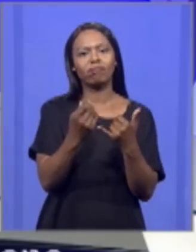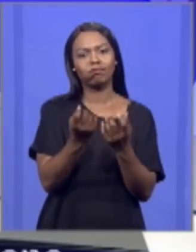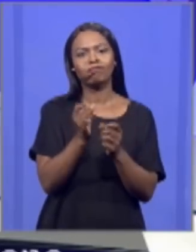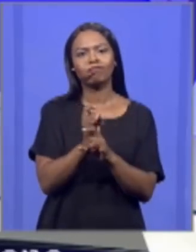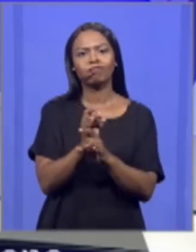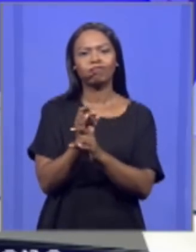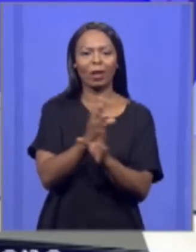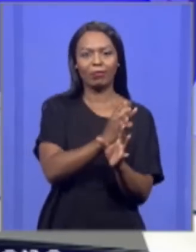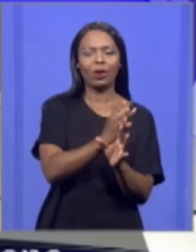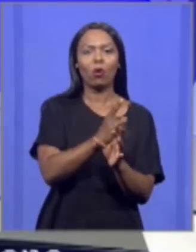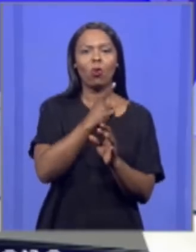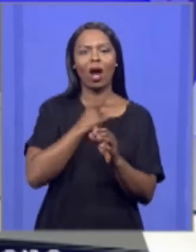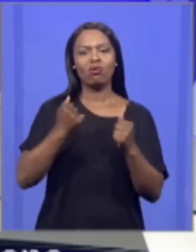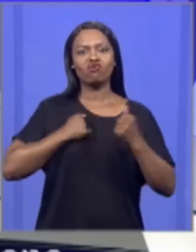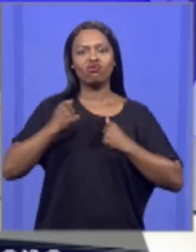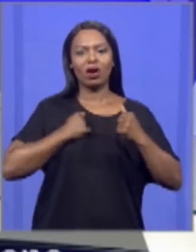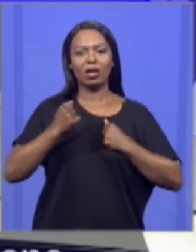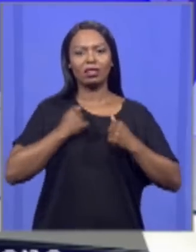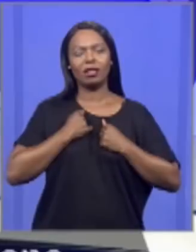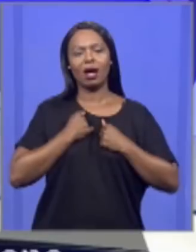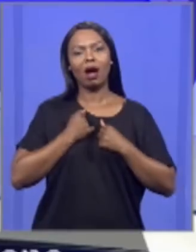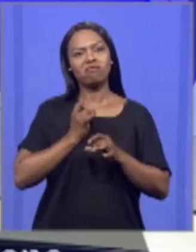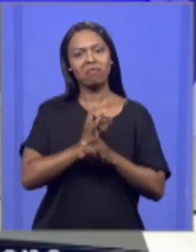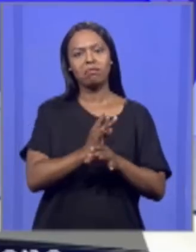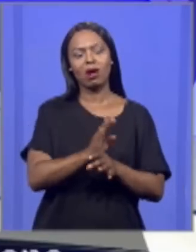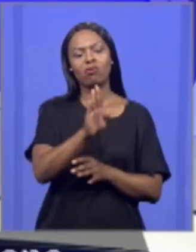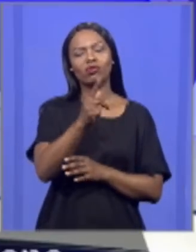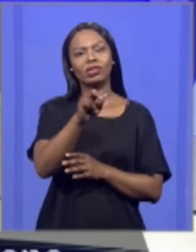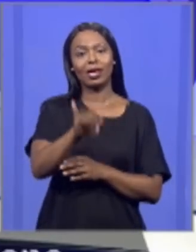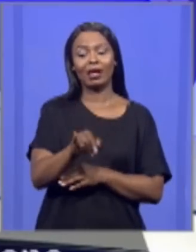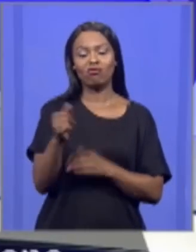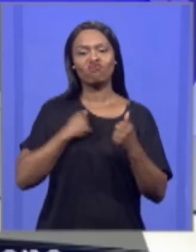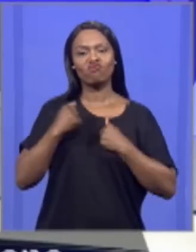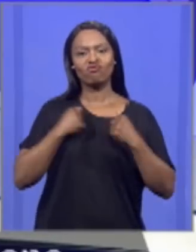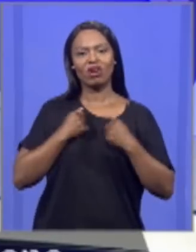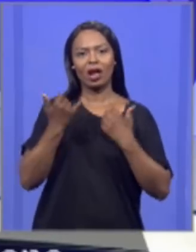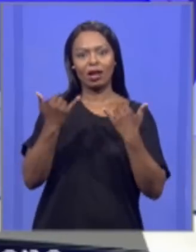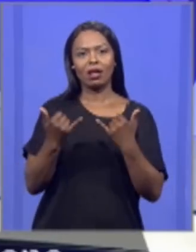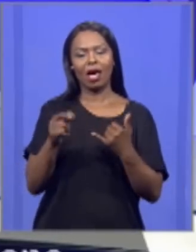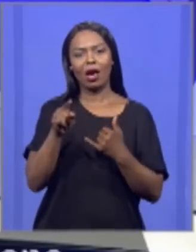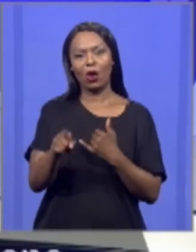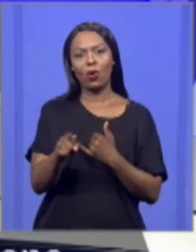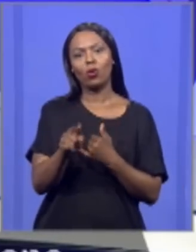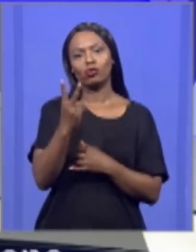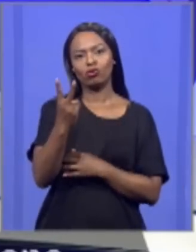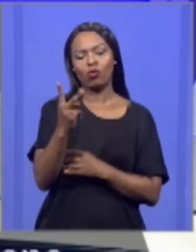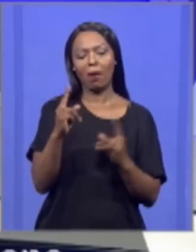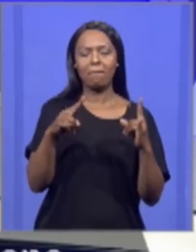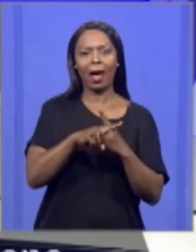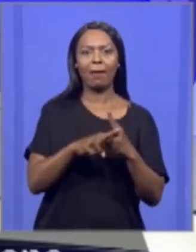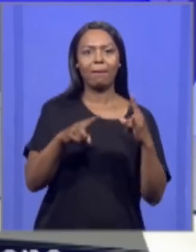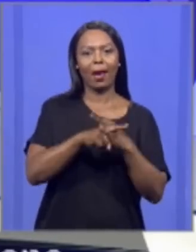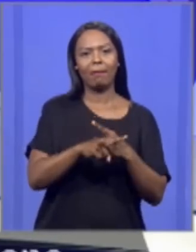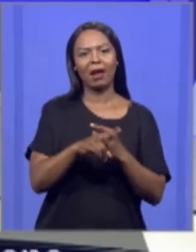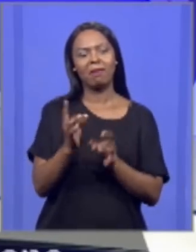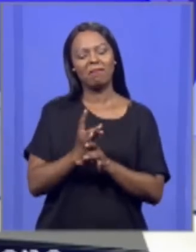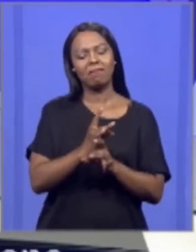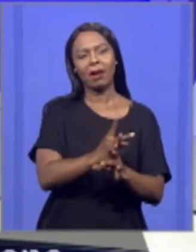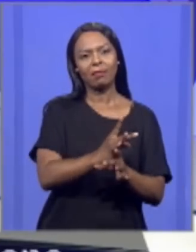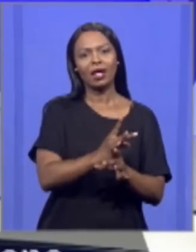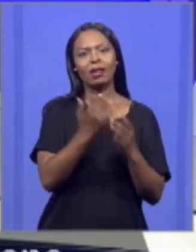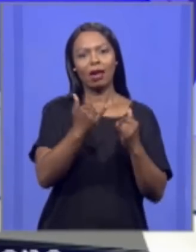ga go fenywa ke Rwanda ka Butare. Rwanda e nwišitše dino tše pedi karolong ya mathomo go fenya